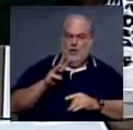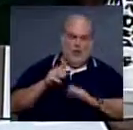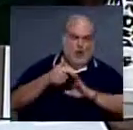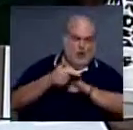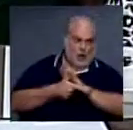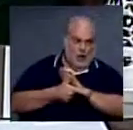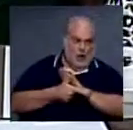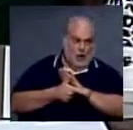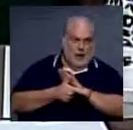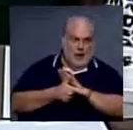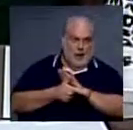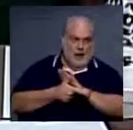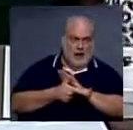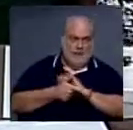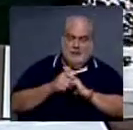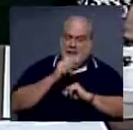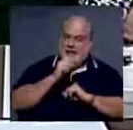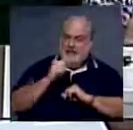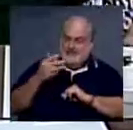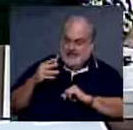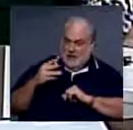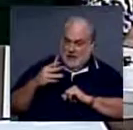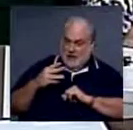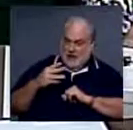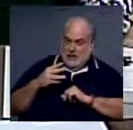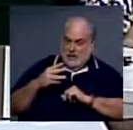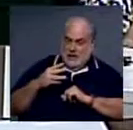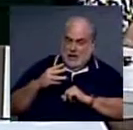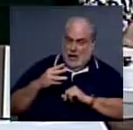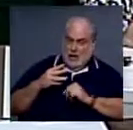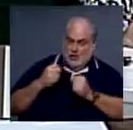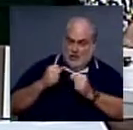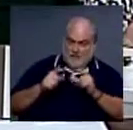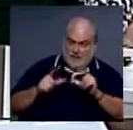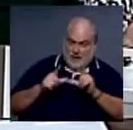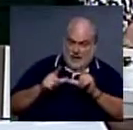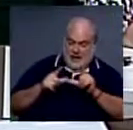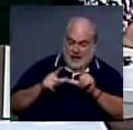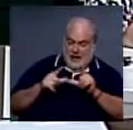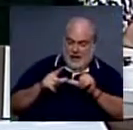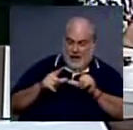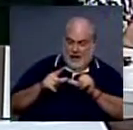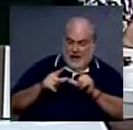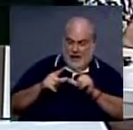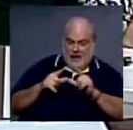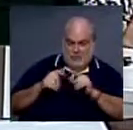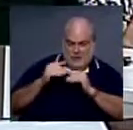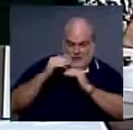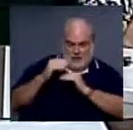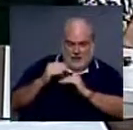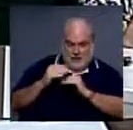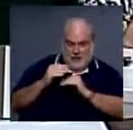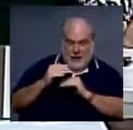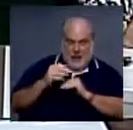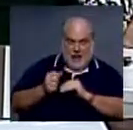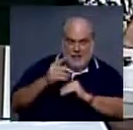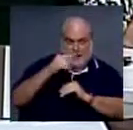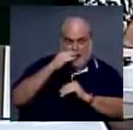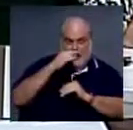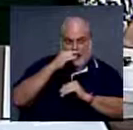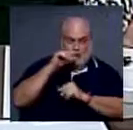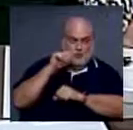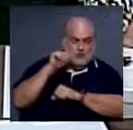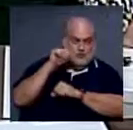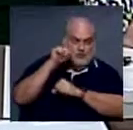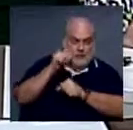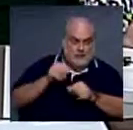his driver's license, and I know that he is restricted with how many kids he has in the car and everything, and yet you drive down the